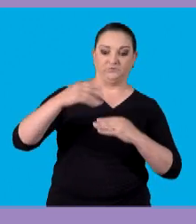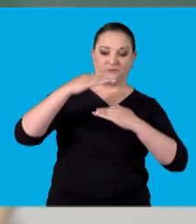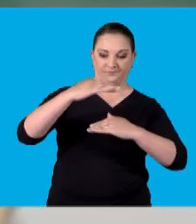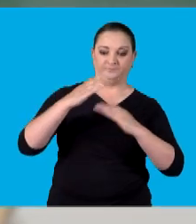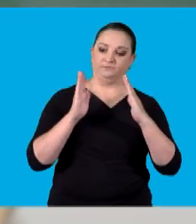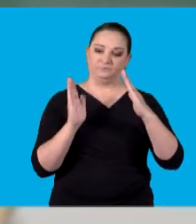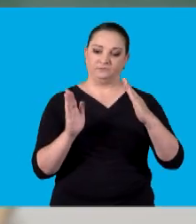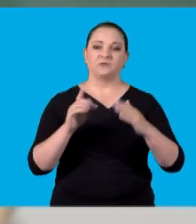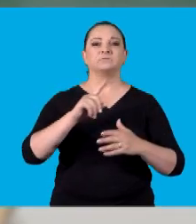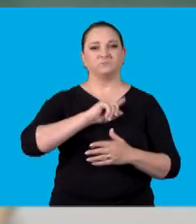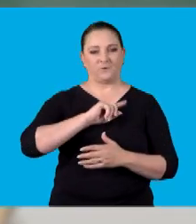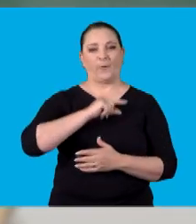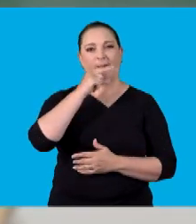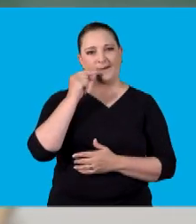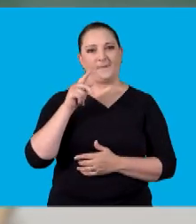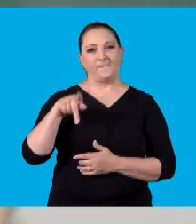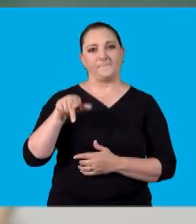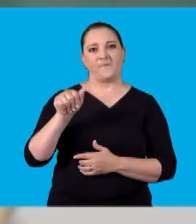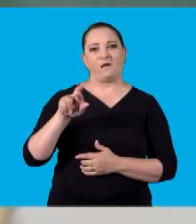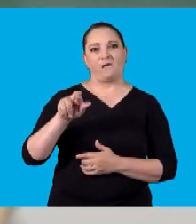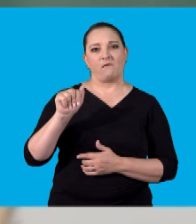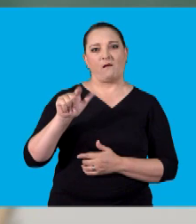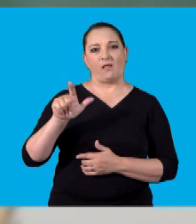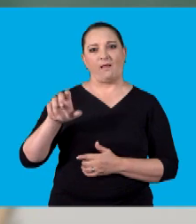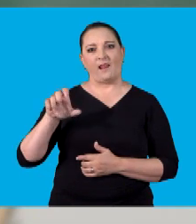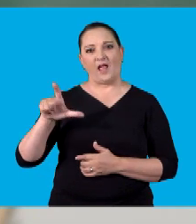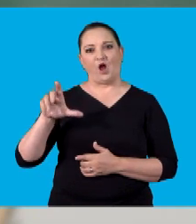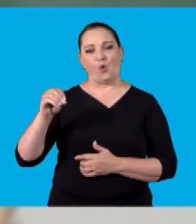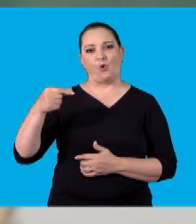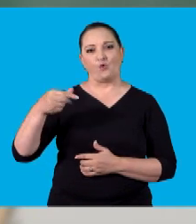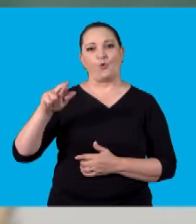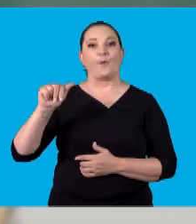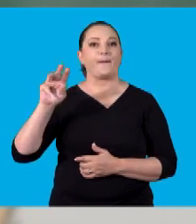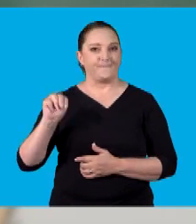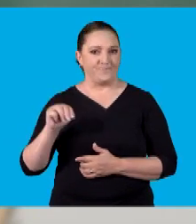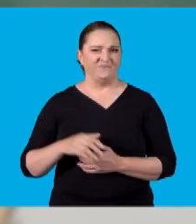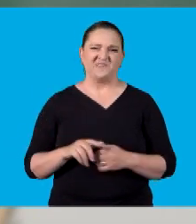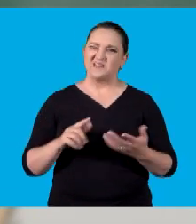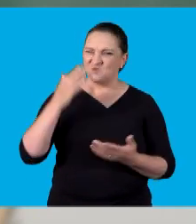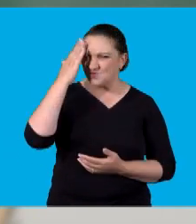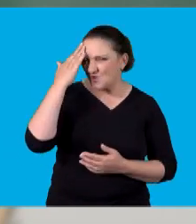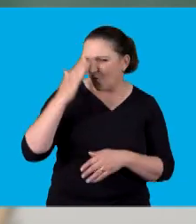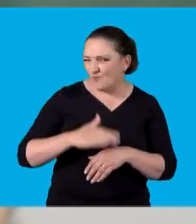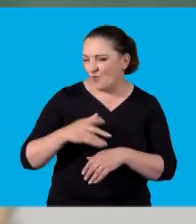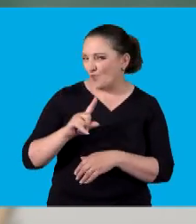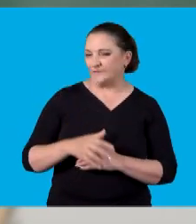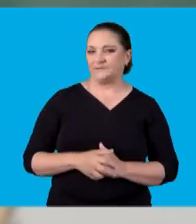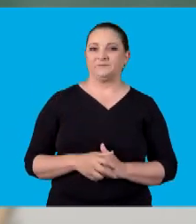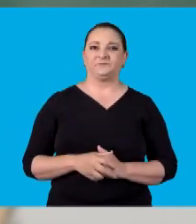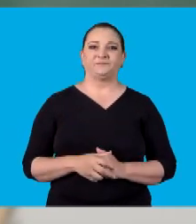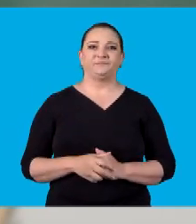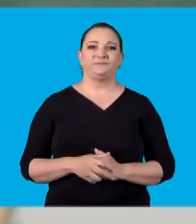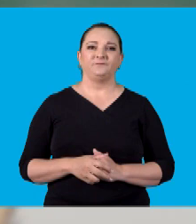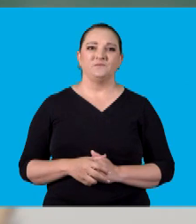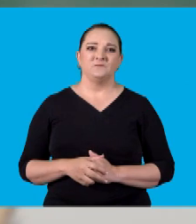parallel, therefore a parallelogram. What else do we know about a parallelogram in terms of its